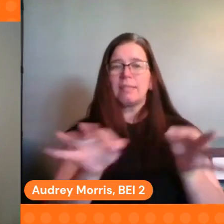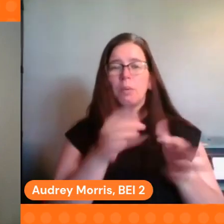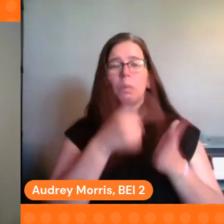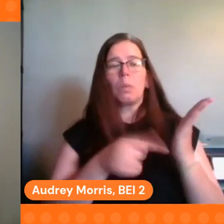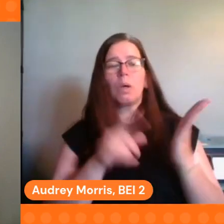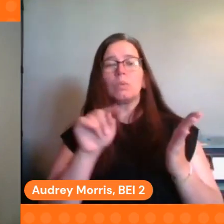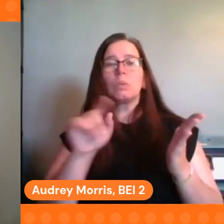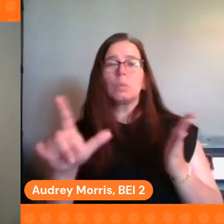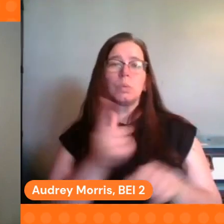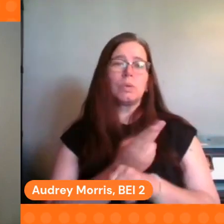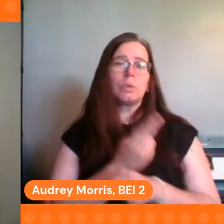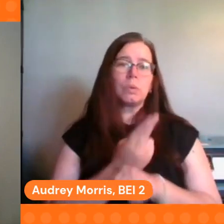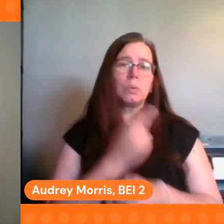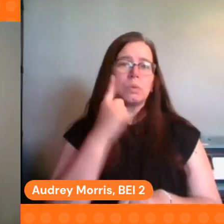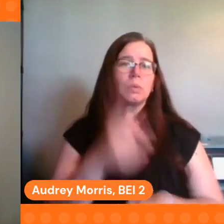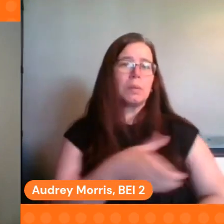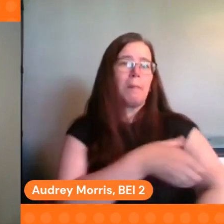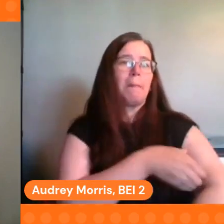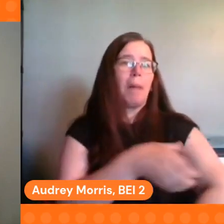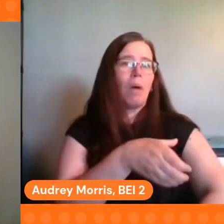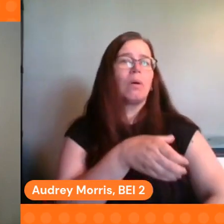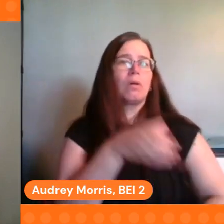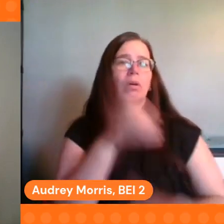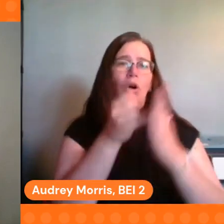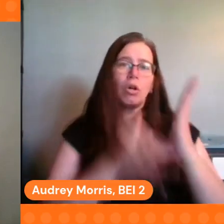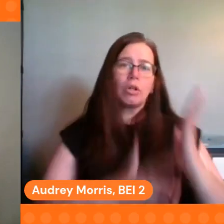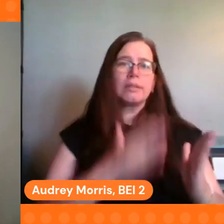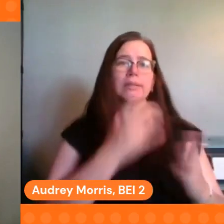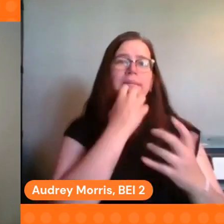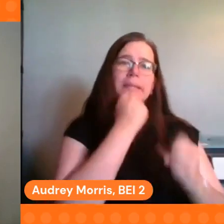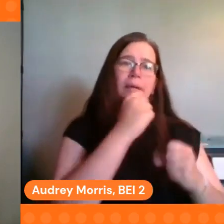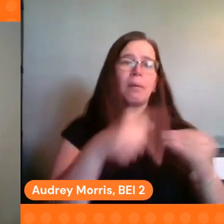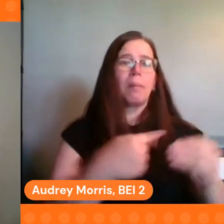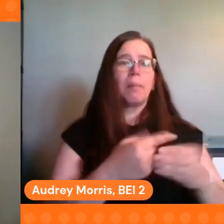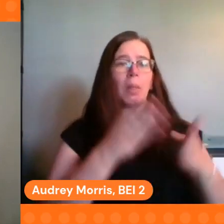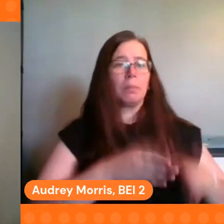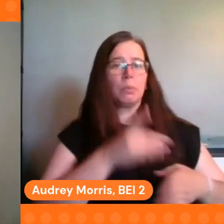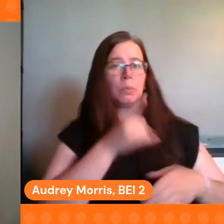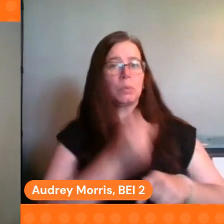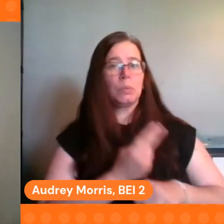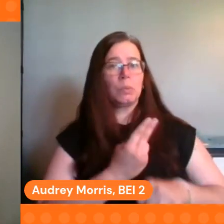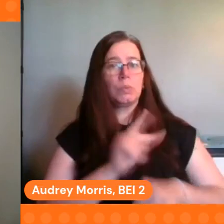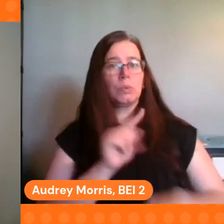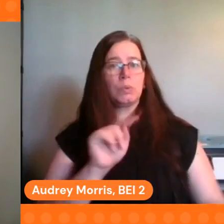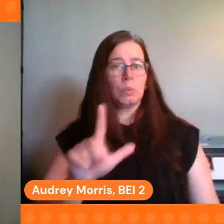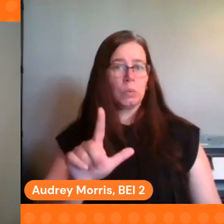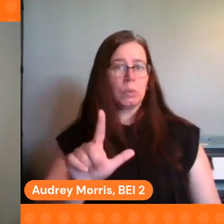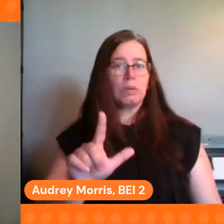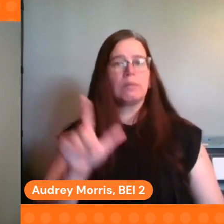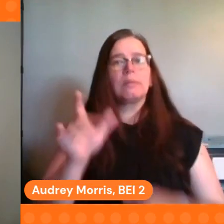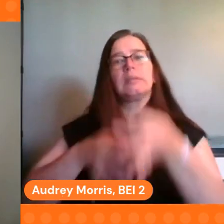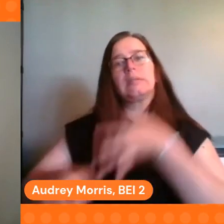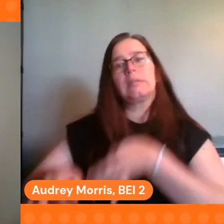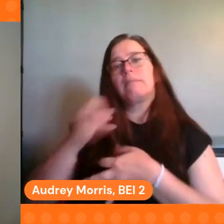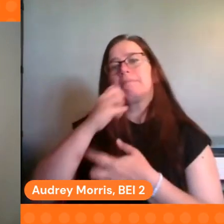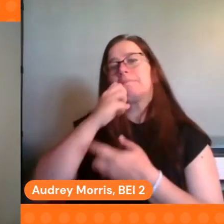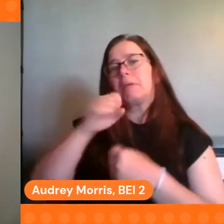we're empowering artists and caring about the artist who's using these tools rather than caring about the